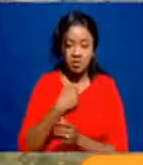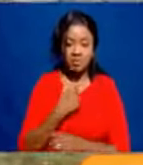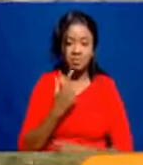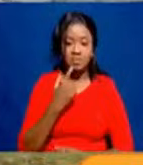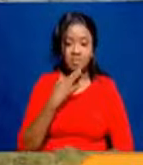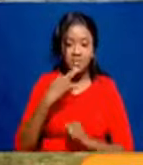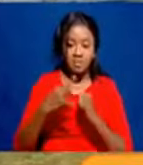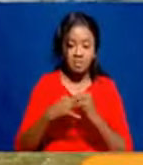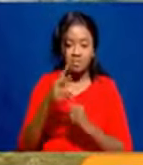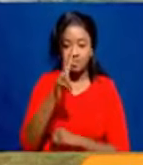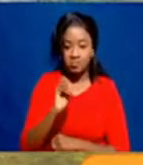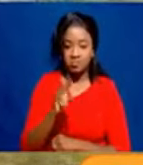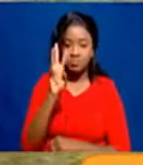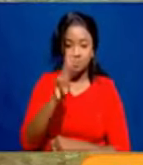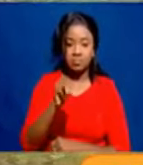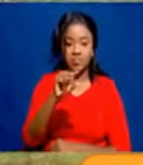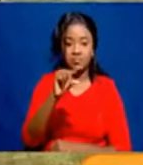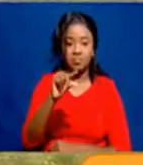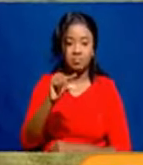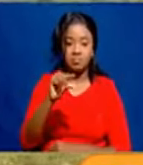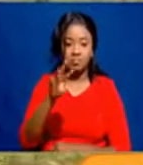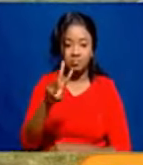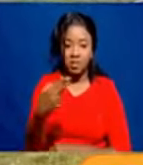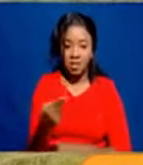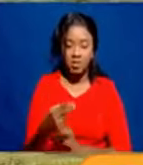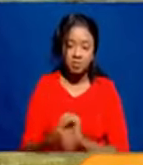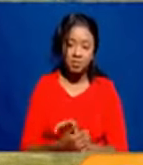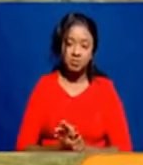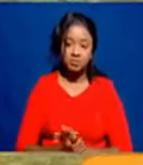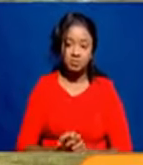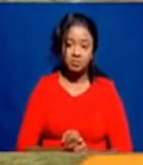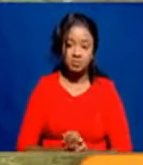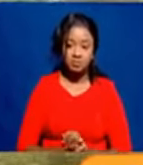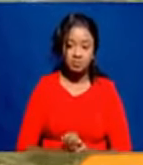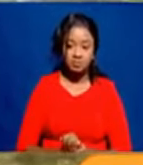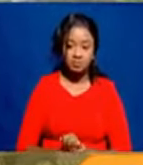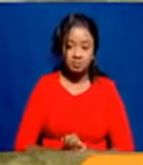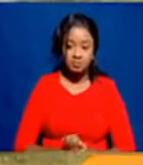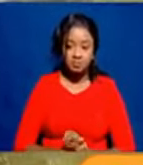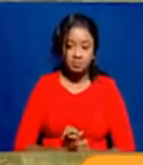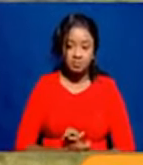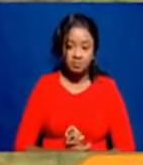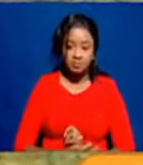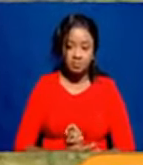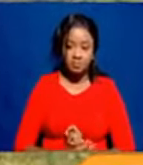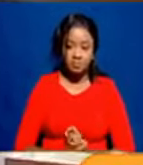2050. Francis Ntlaki, Ringa Citizen, County ya Kilifi.